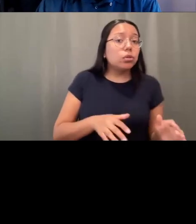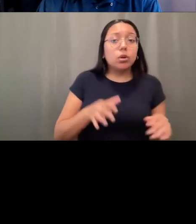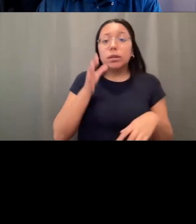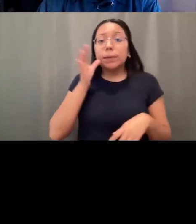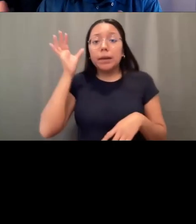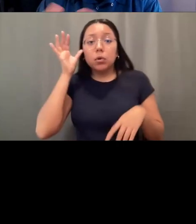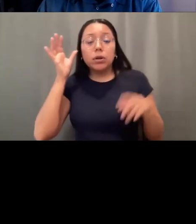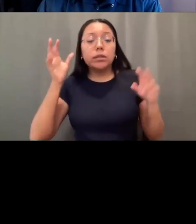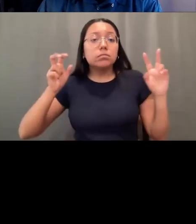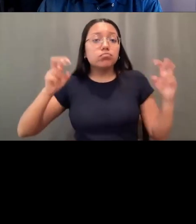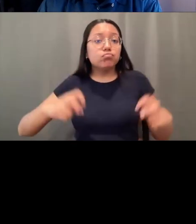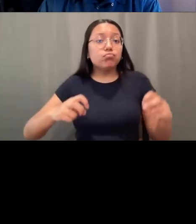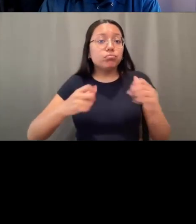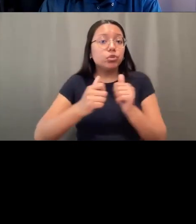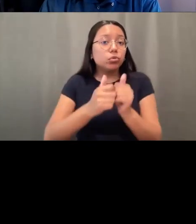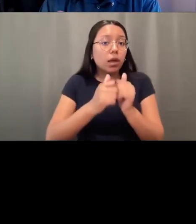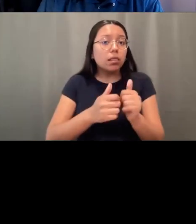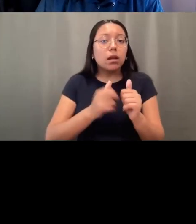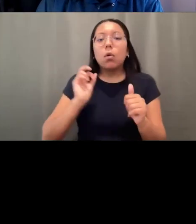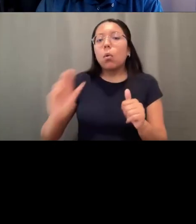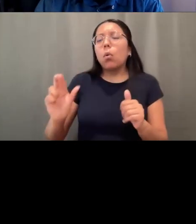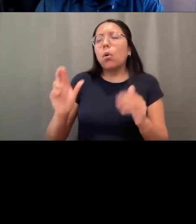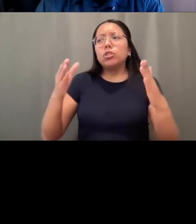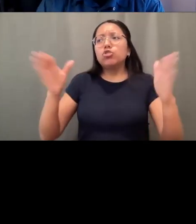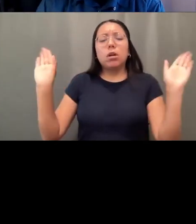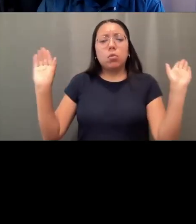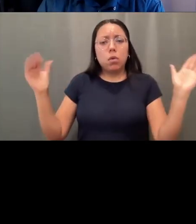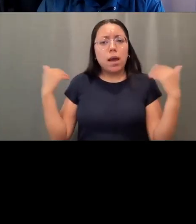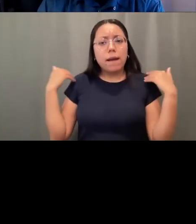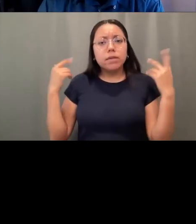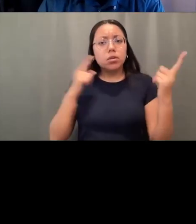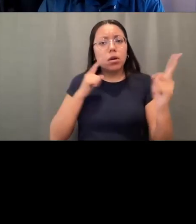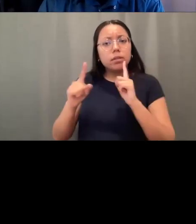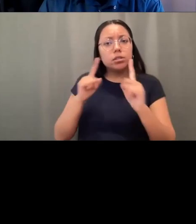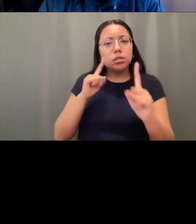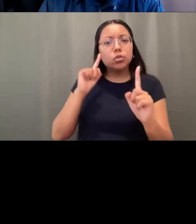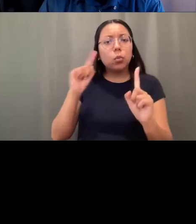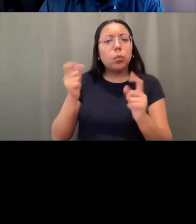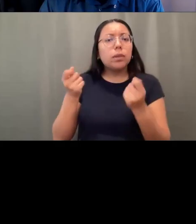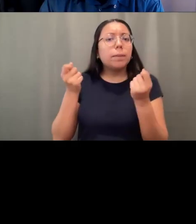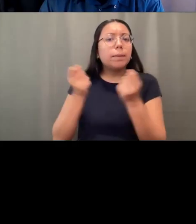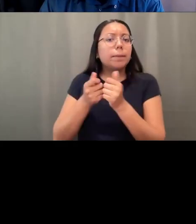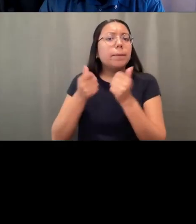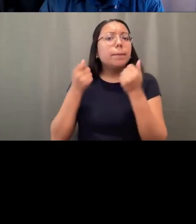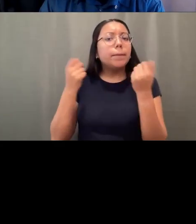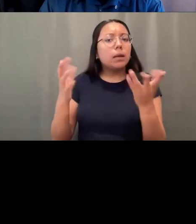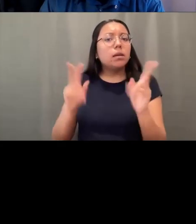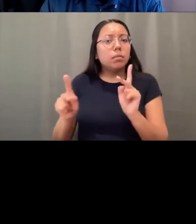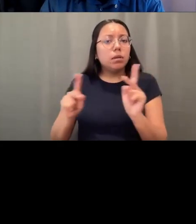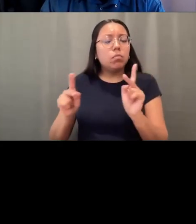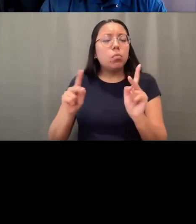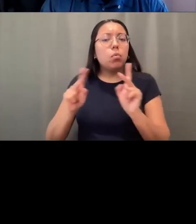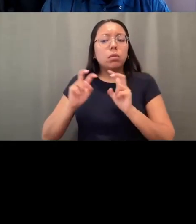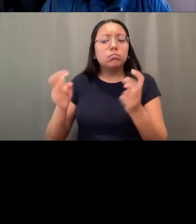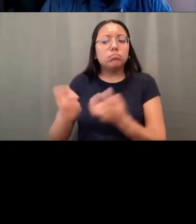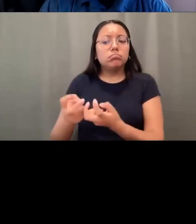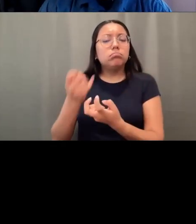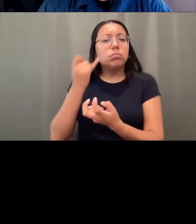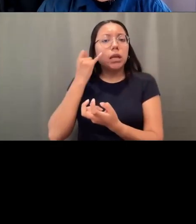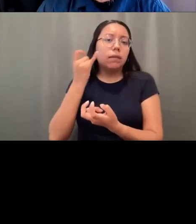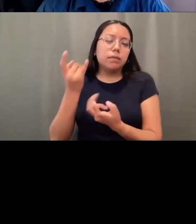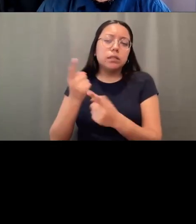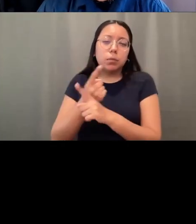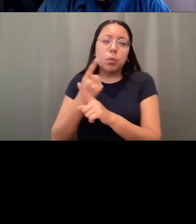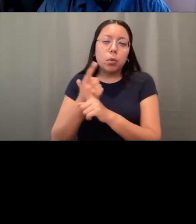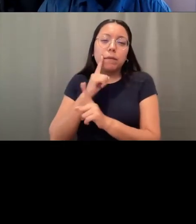general sense, we could, invite conversations that have multiple people be part of them if that makes sense or is appropriate.